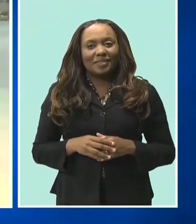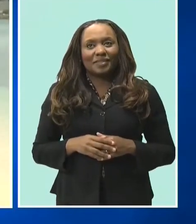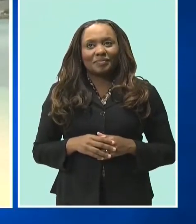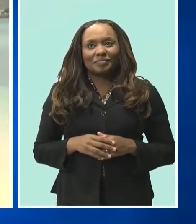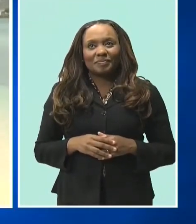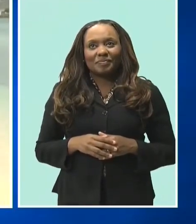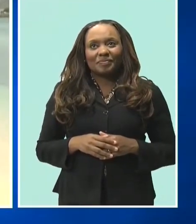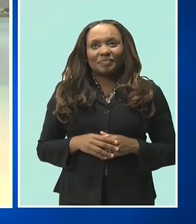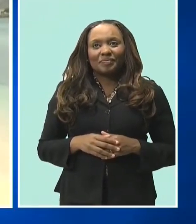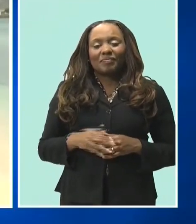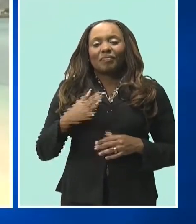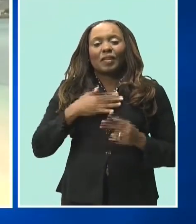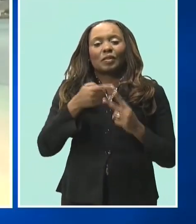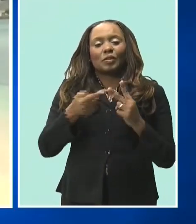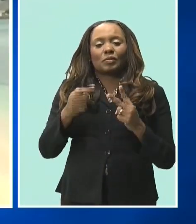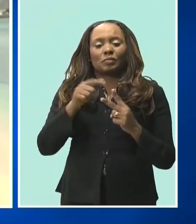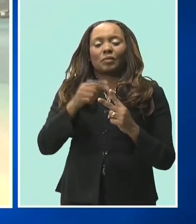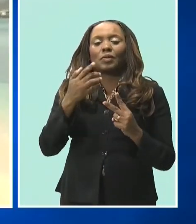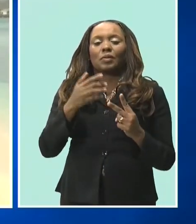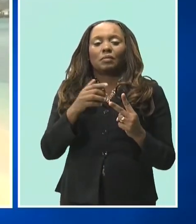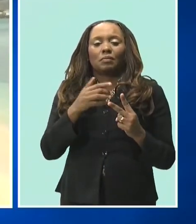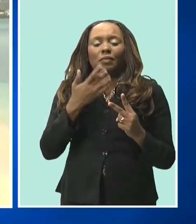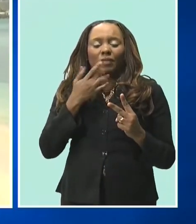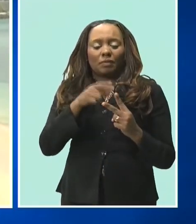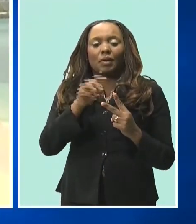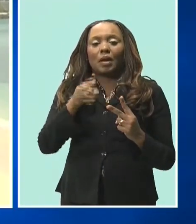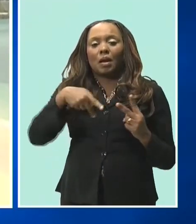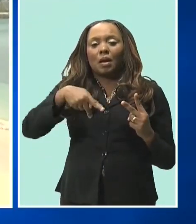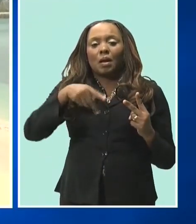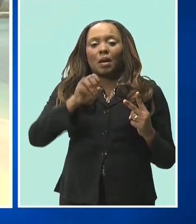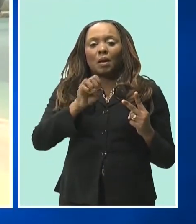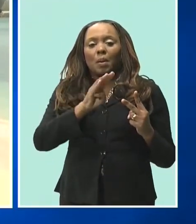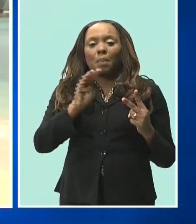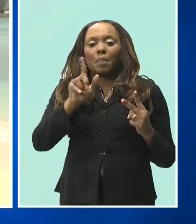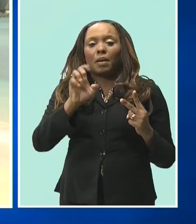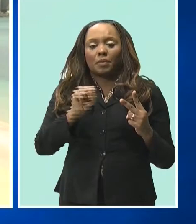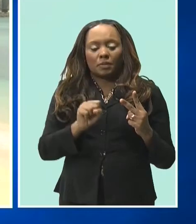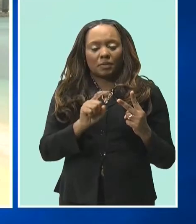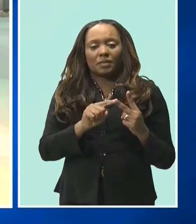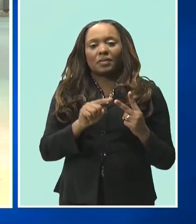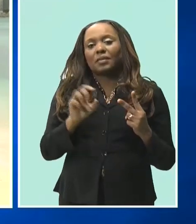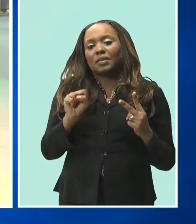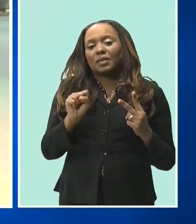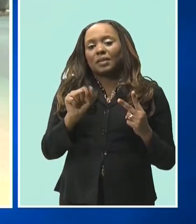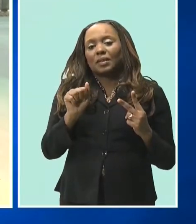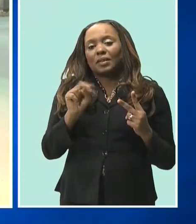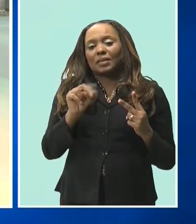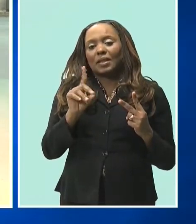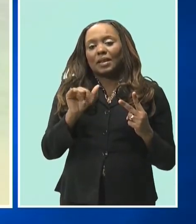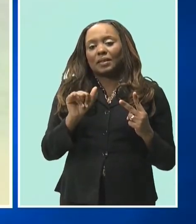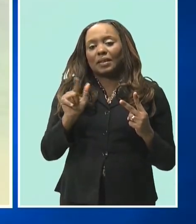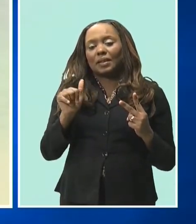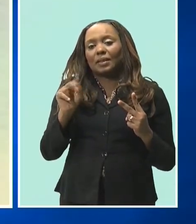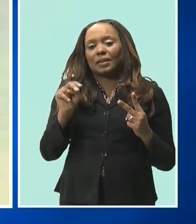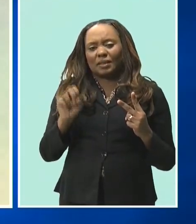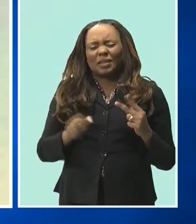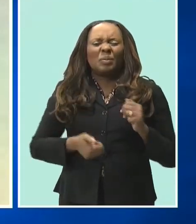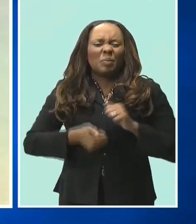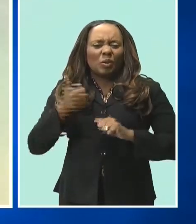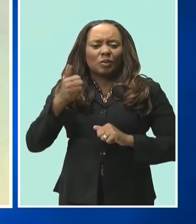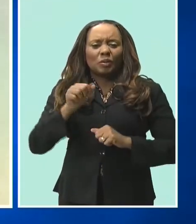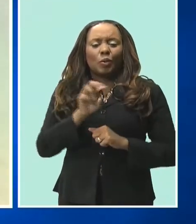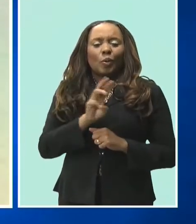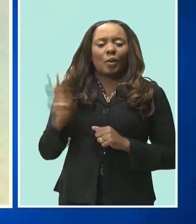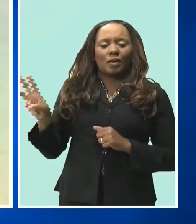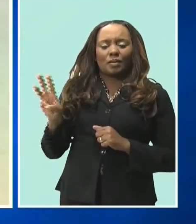My top 2 beaches would be Pebbles and probably Sandy Lane. I mean, most beaches on West Coast are pretty good. I wish I